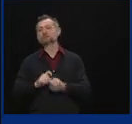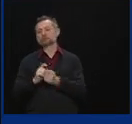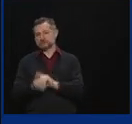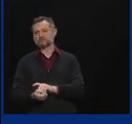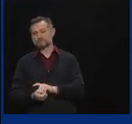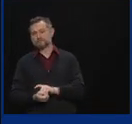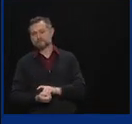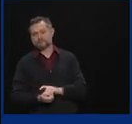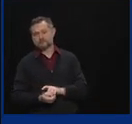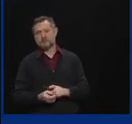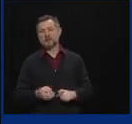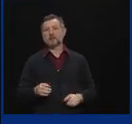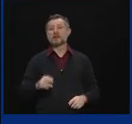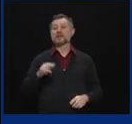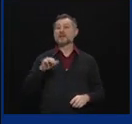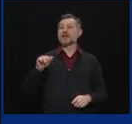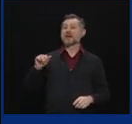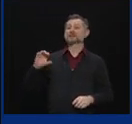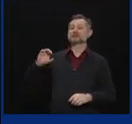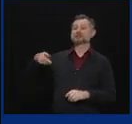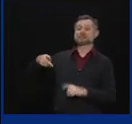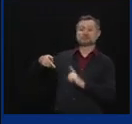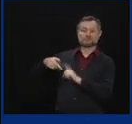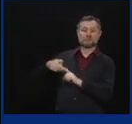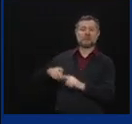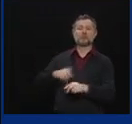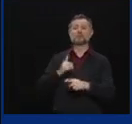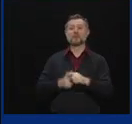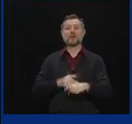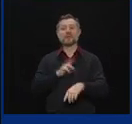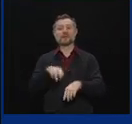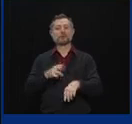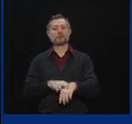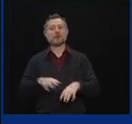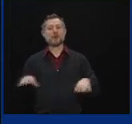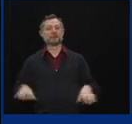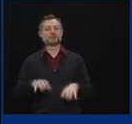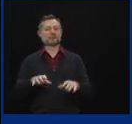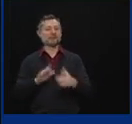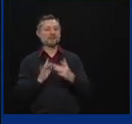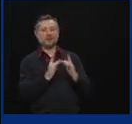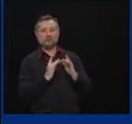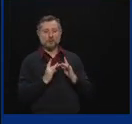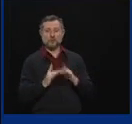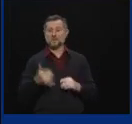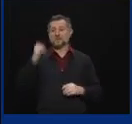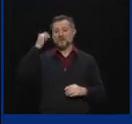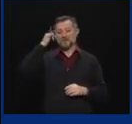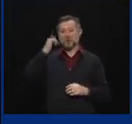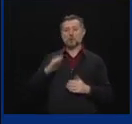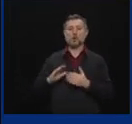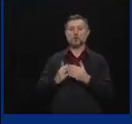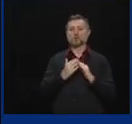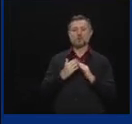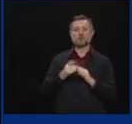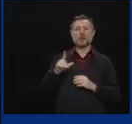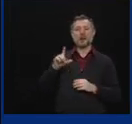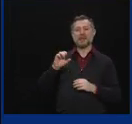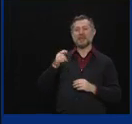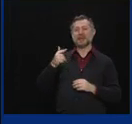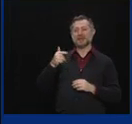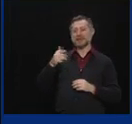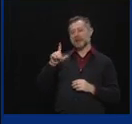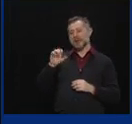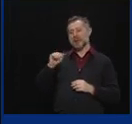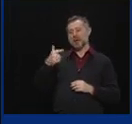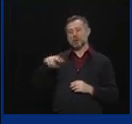NAACP, as well as the National Action Network and the Buffalo Urban League, have joined forces in